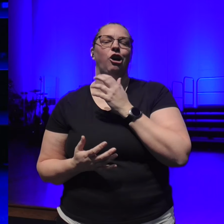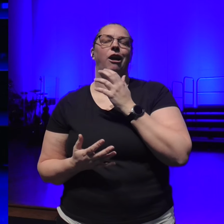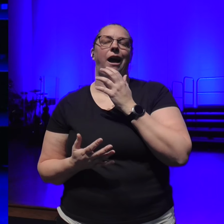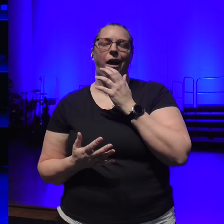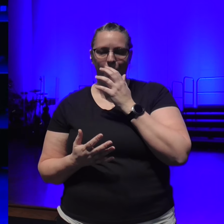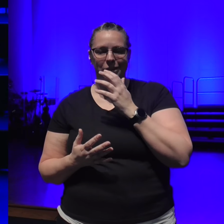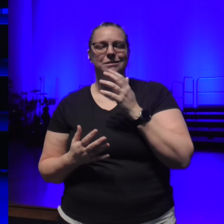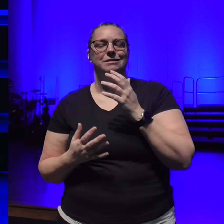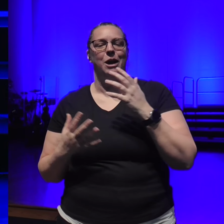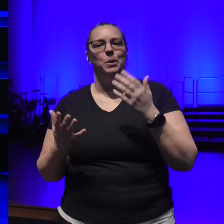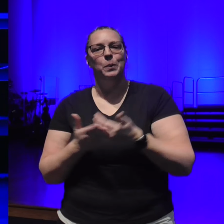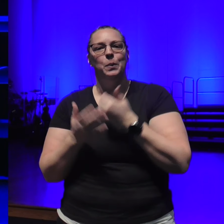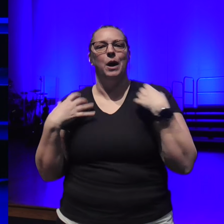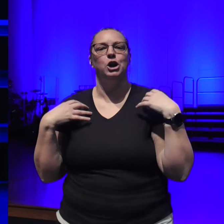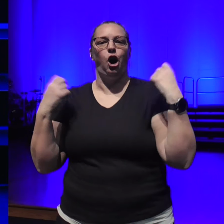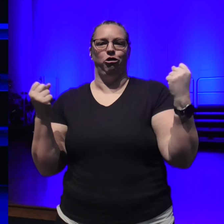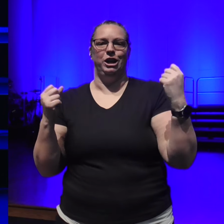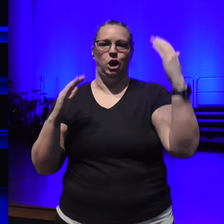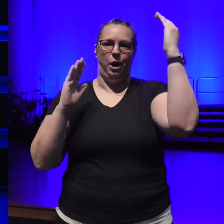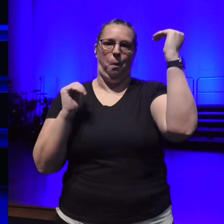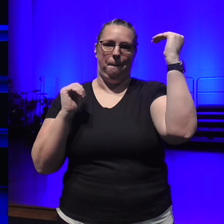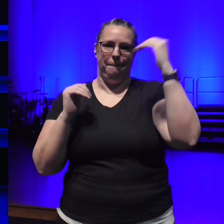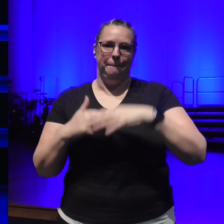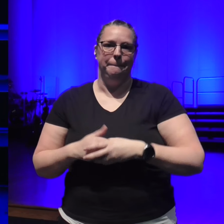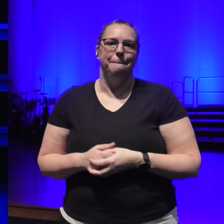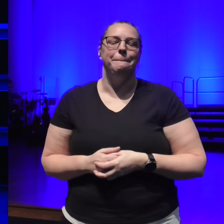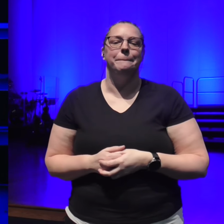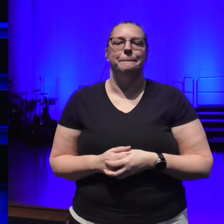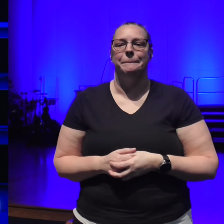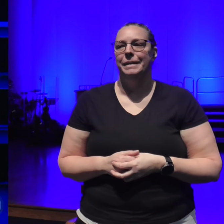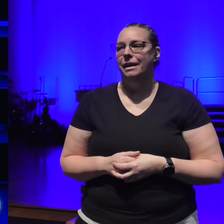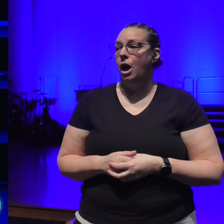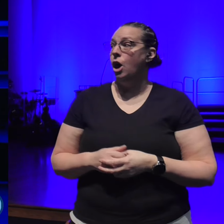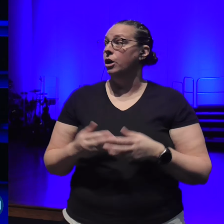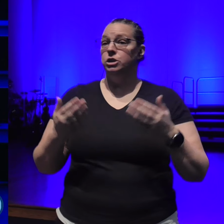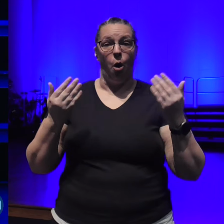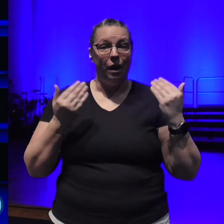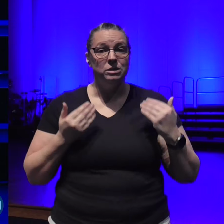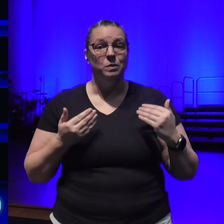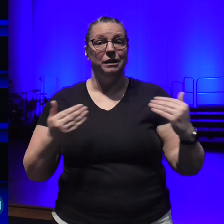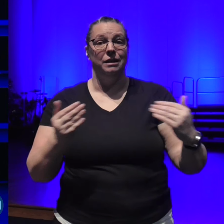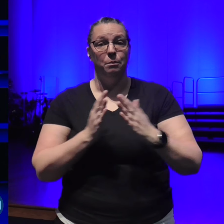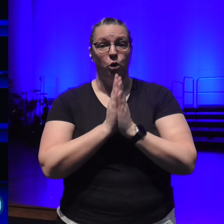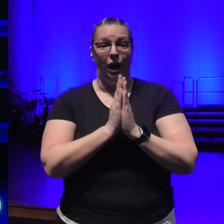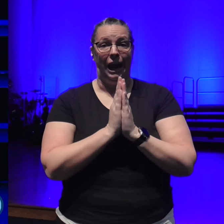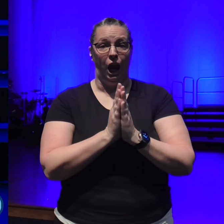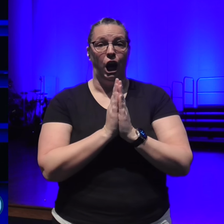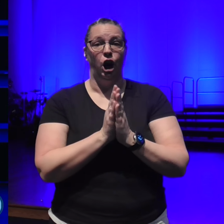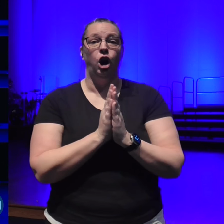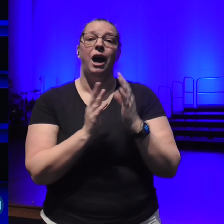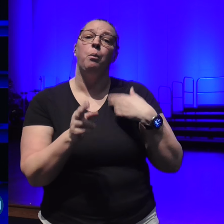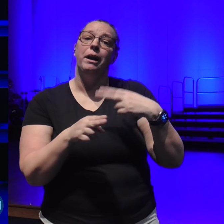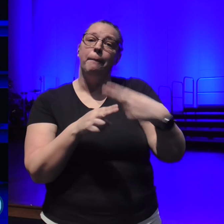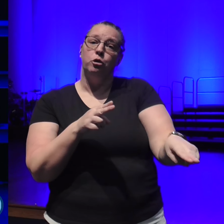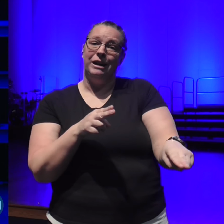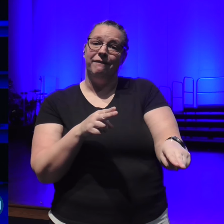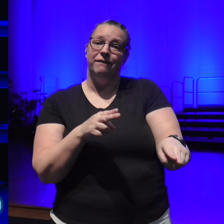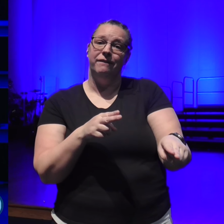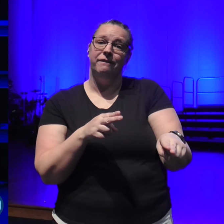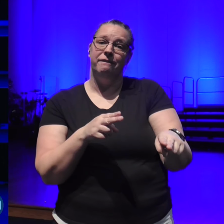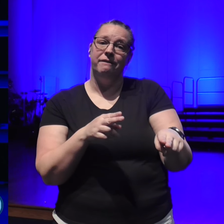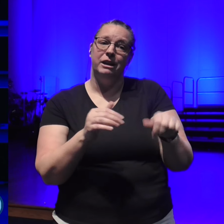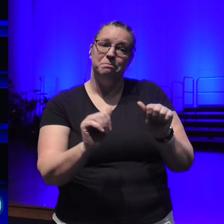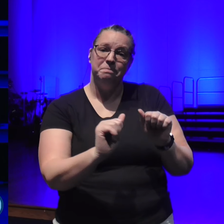courage and abiding hope. As we move into this prayer, I invite us to have a brief encounter with our not self.